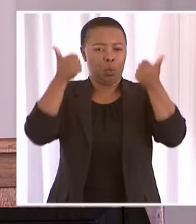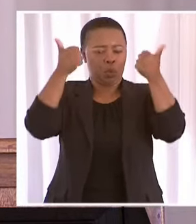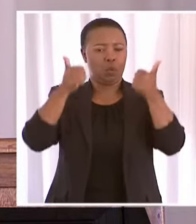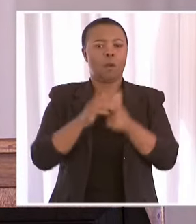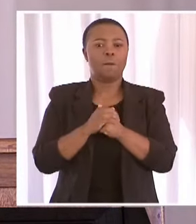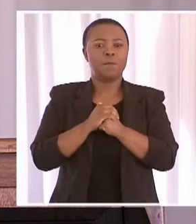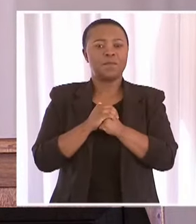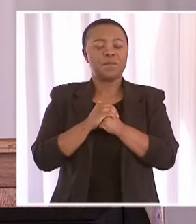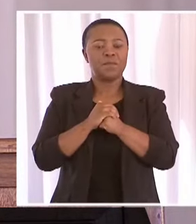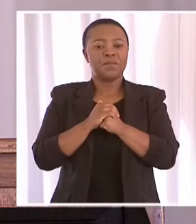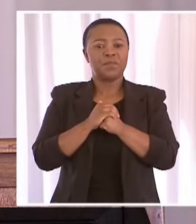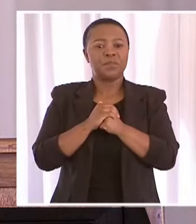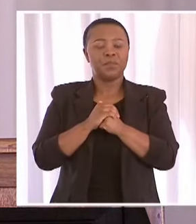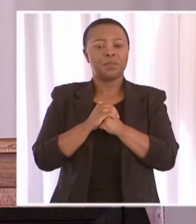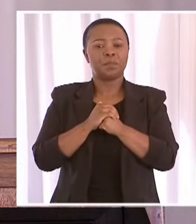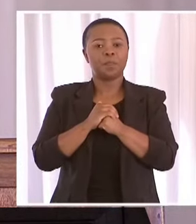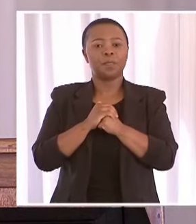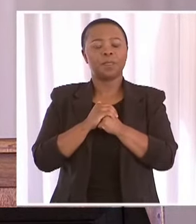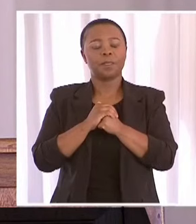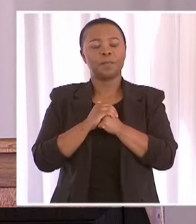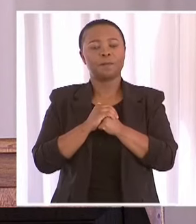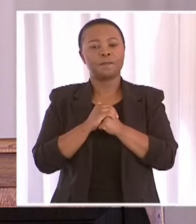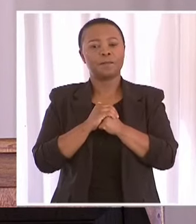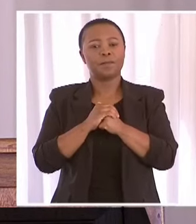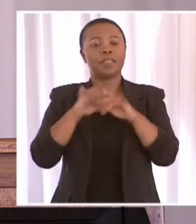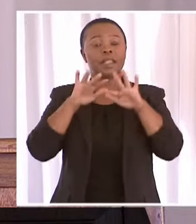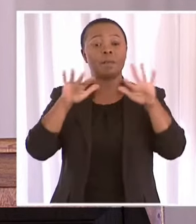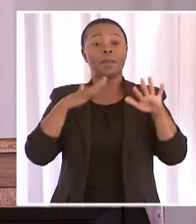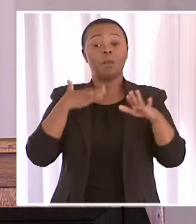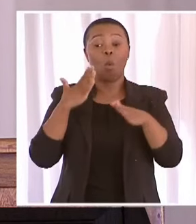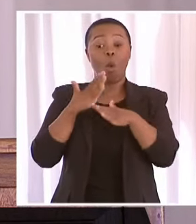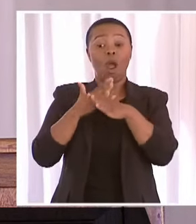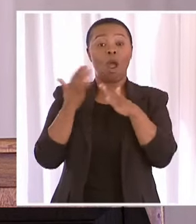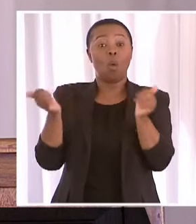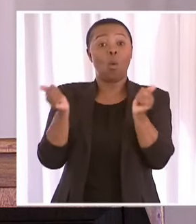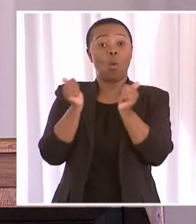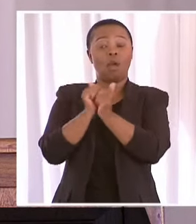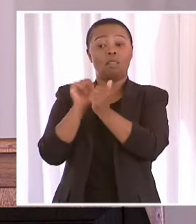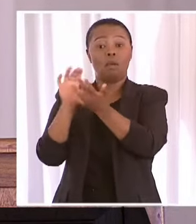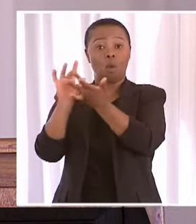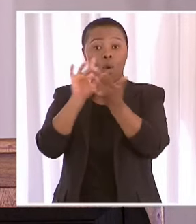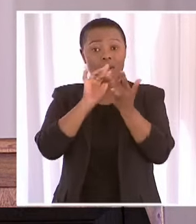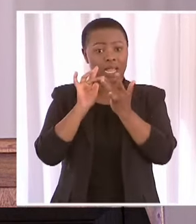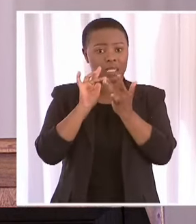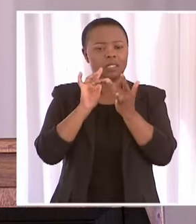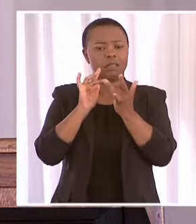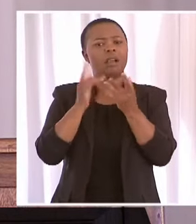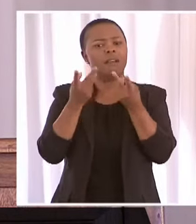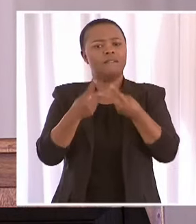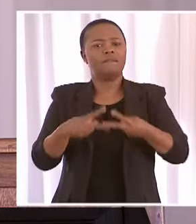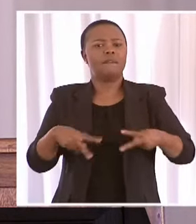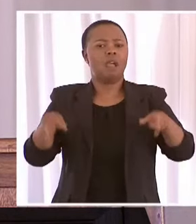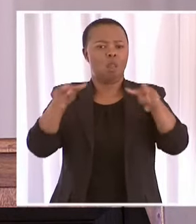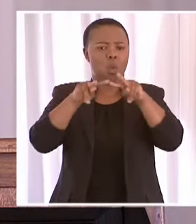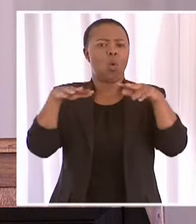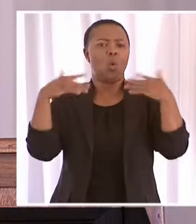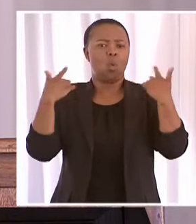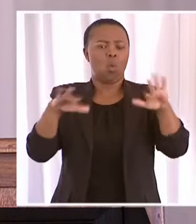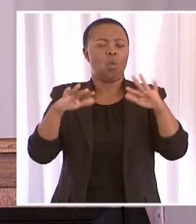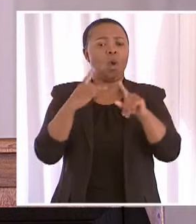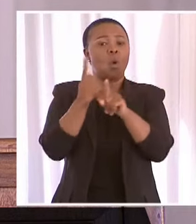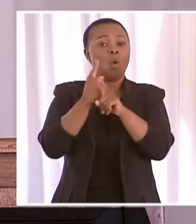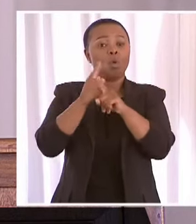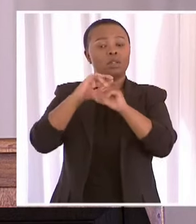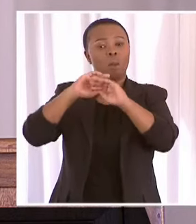He valued his contacts and understood the need to protect them in the risky